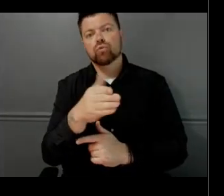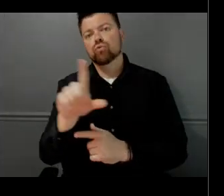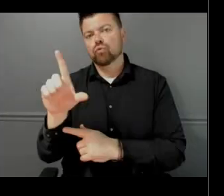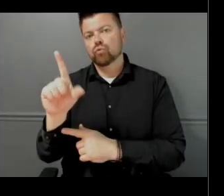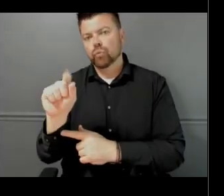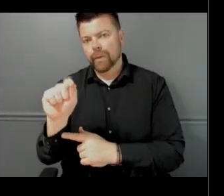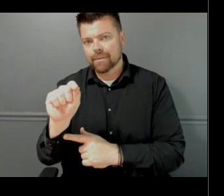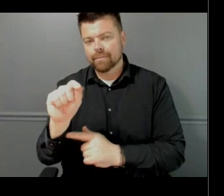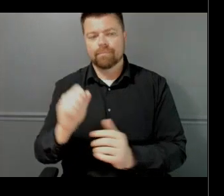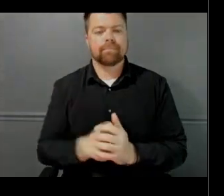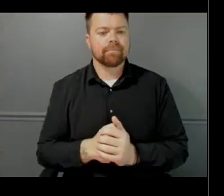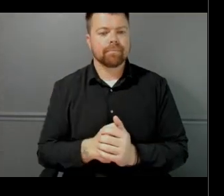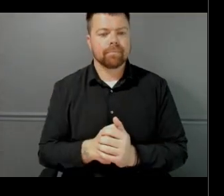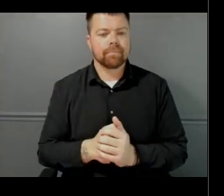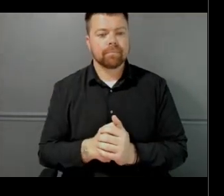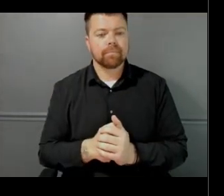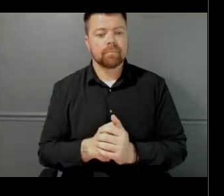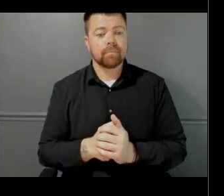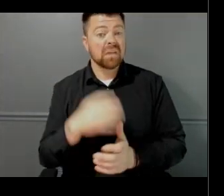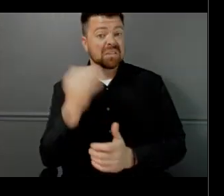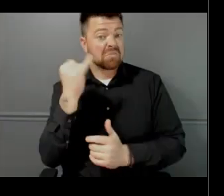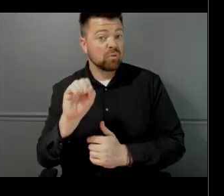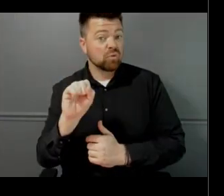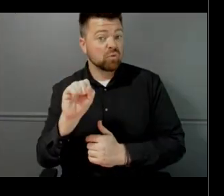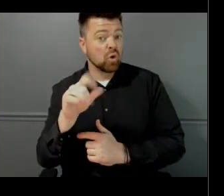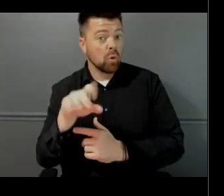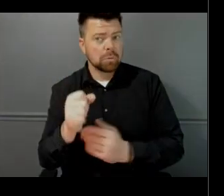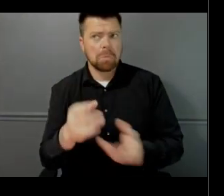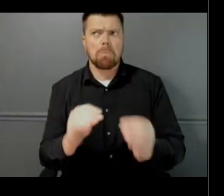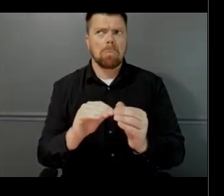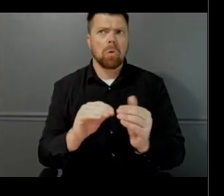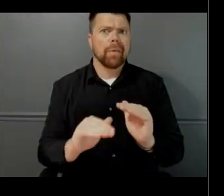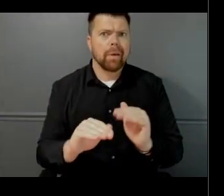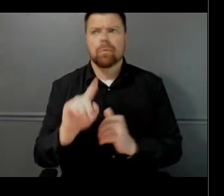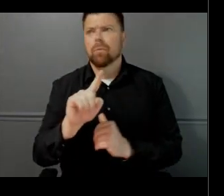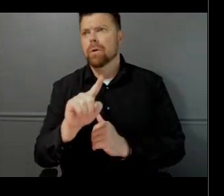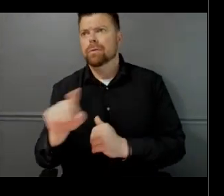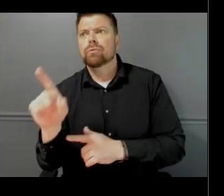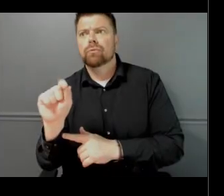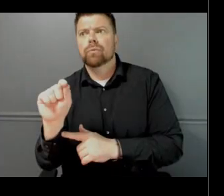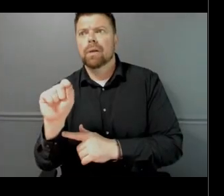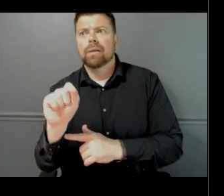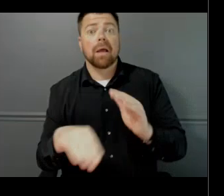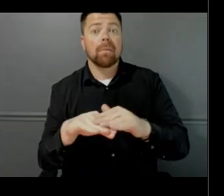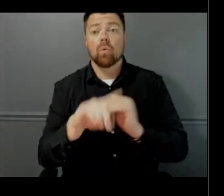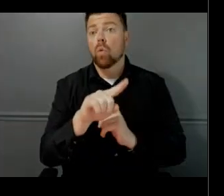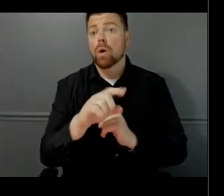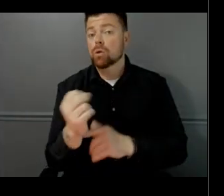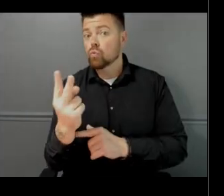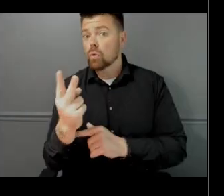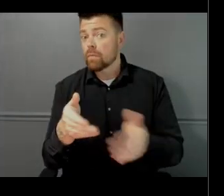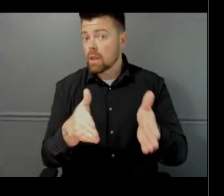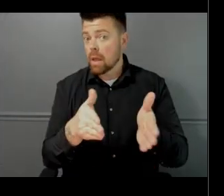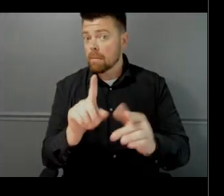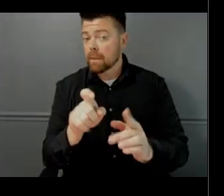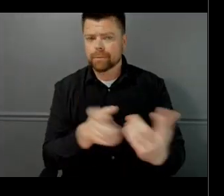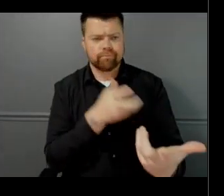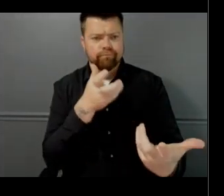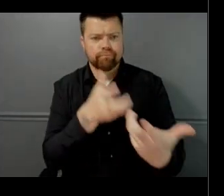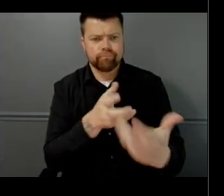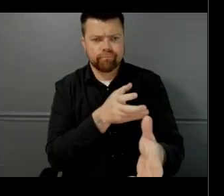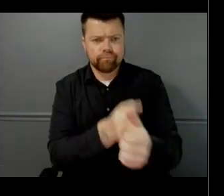Slopes greater than 1 to 20, up to 1 to 12 are allowed, but they must comply with the